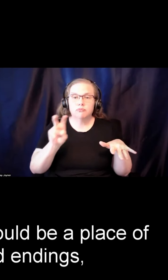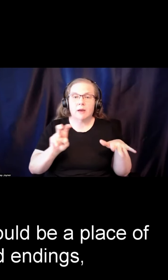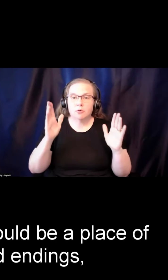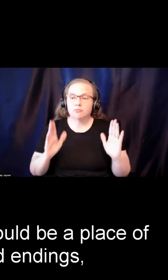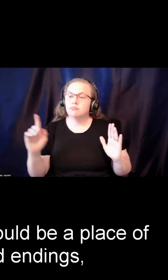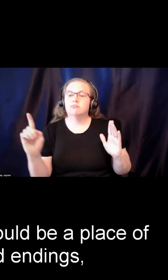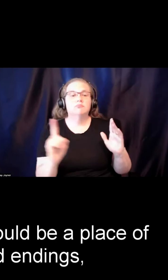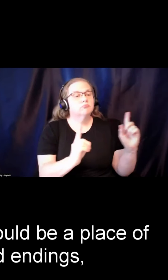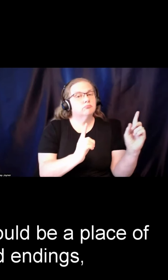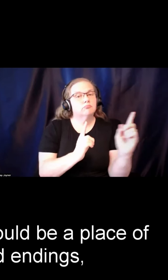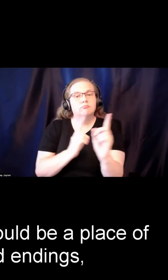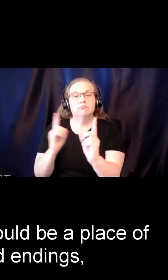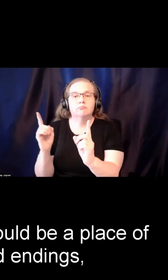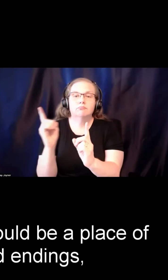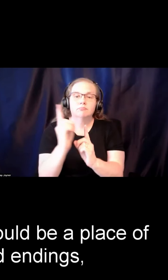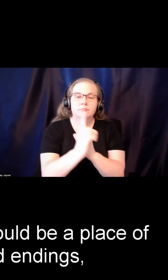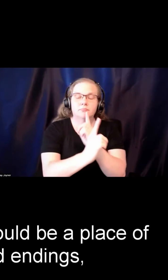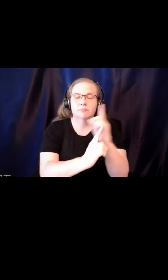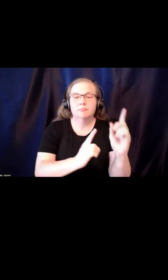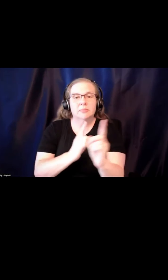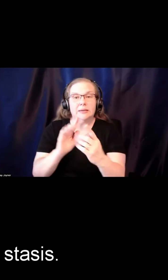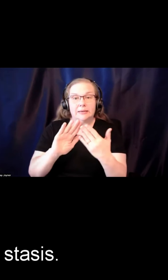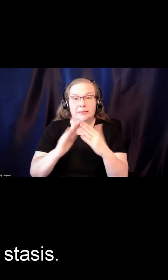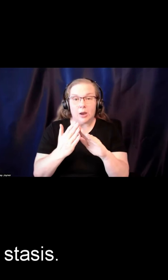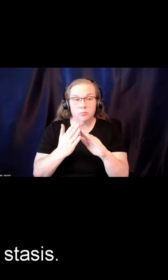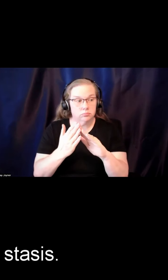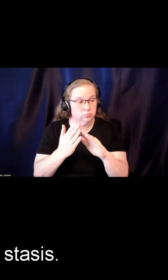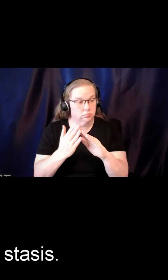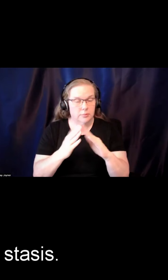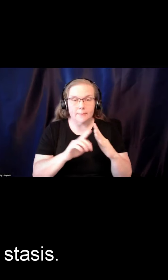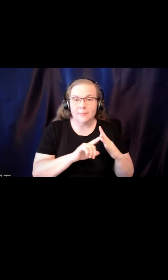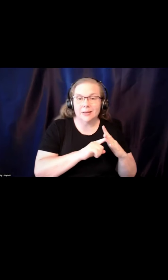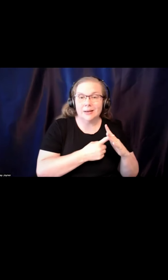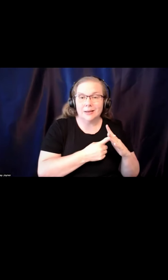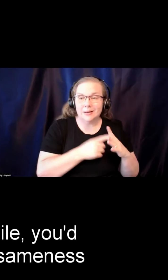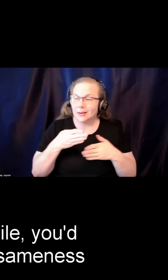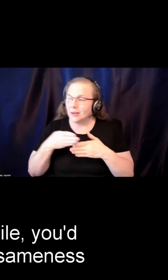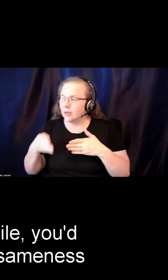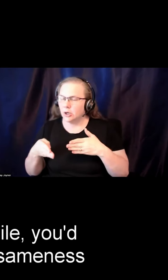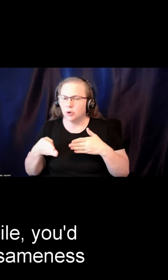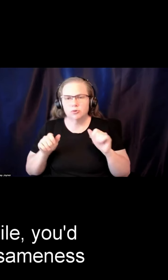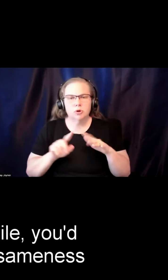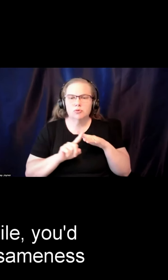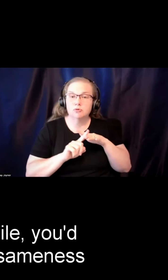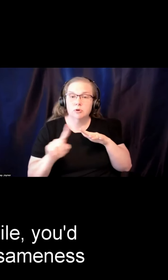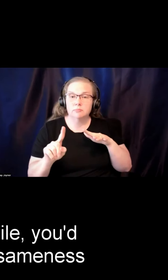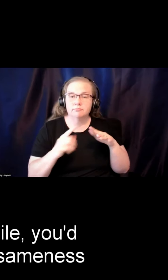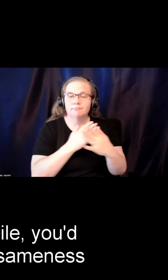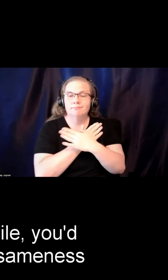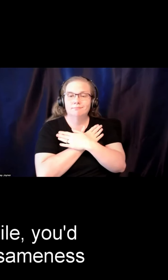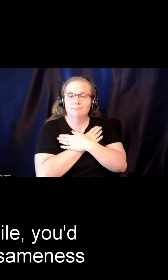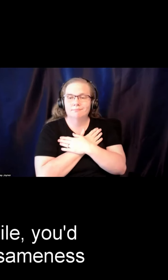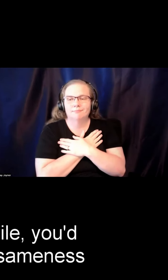because your town would be a place of beginnings and endings, of retreat or stasis. And after a while,